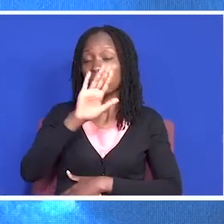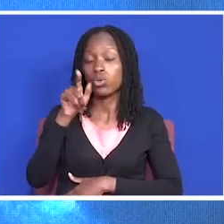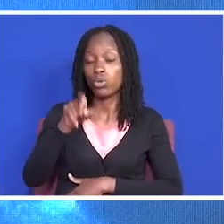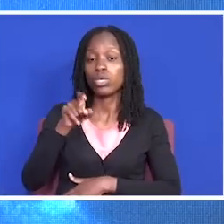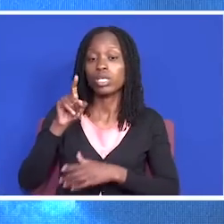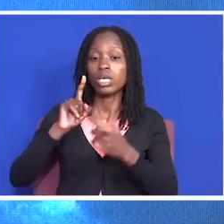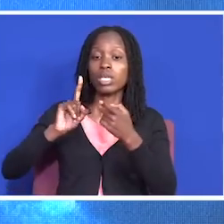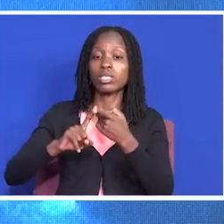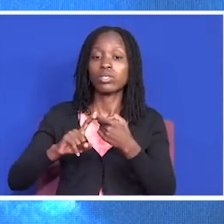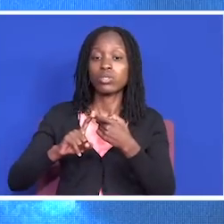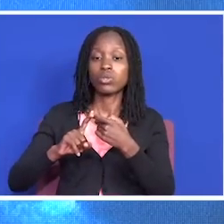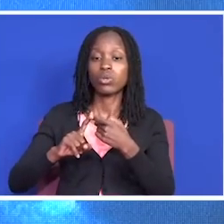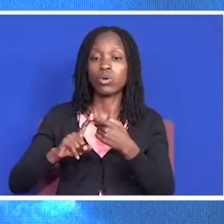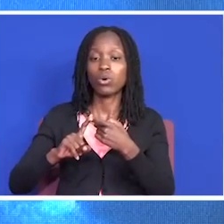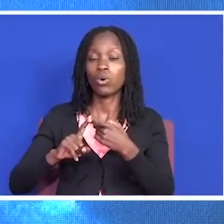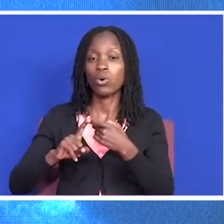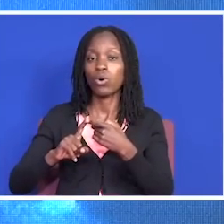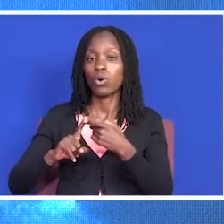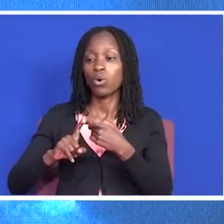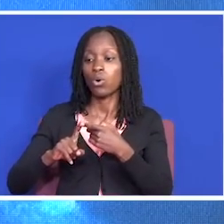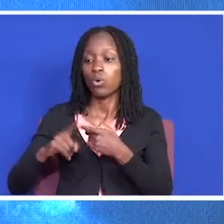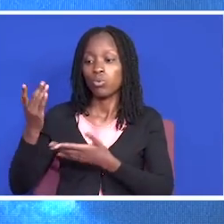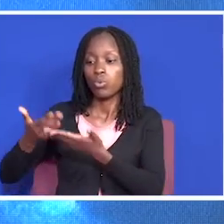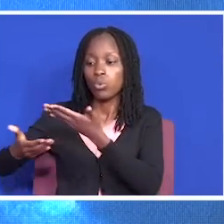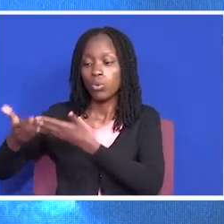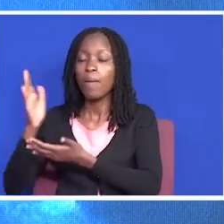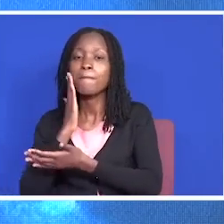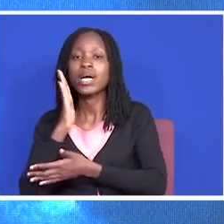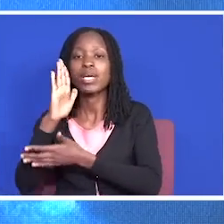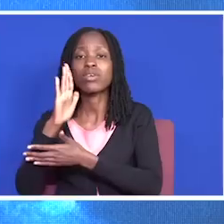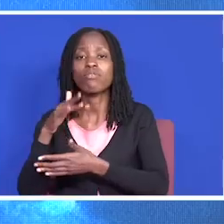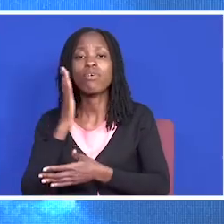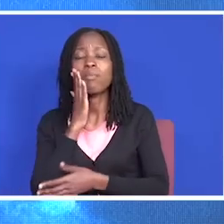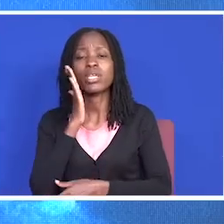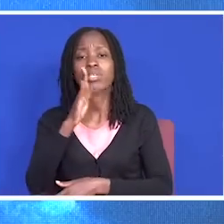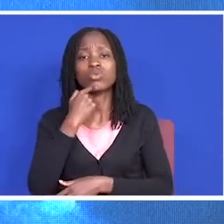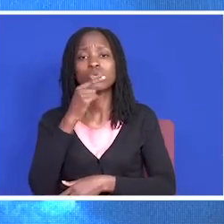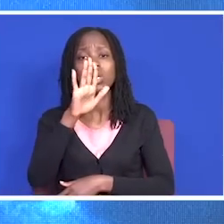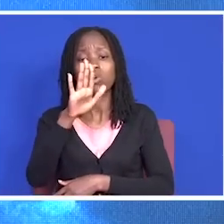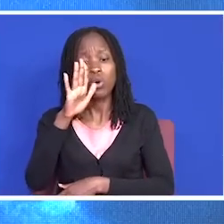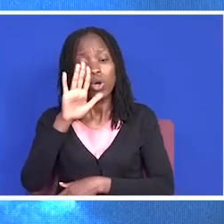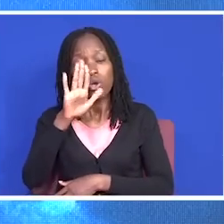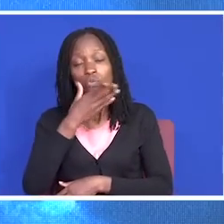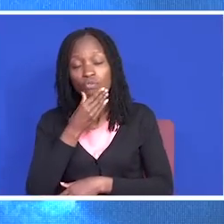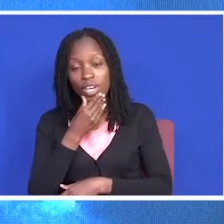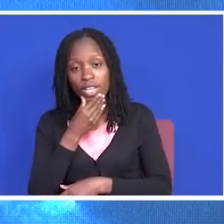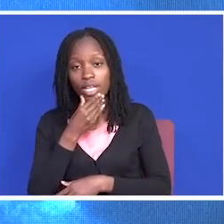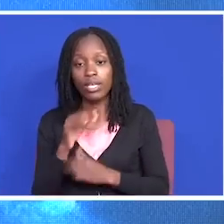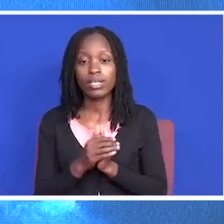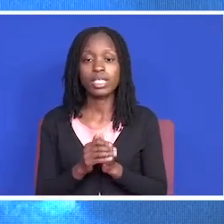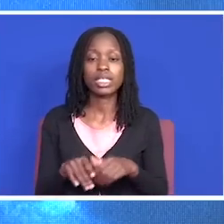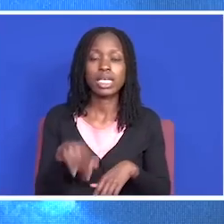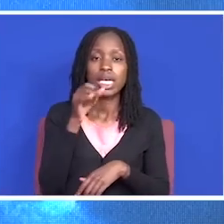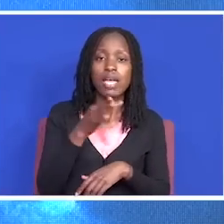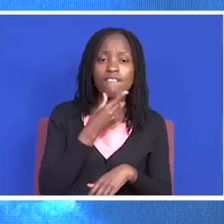to follow your mother, for your mother to tell you who your biological father actually is. And even if he